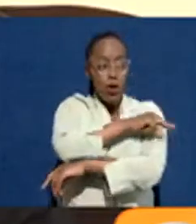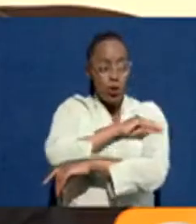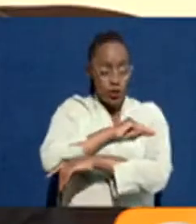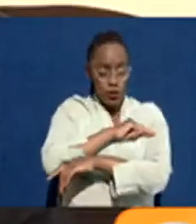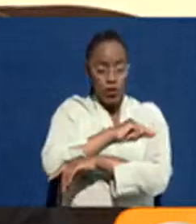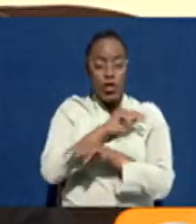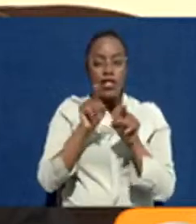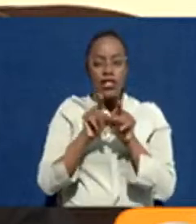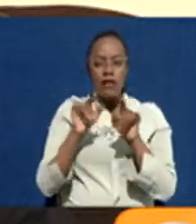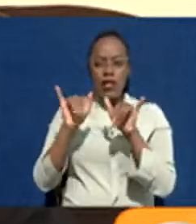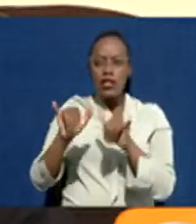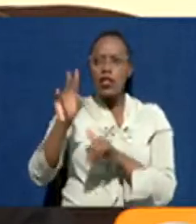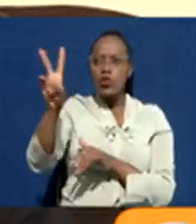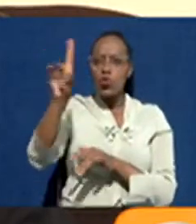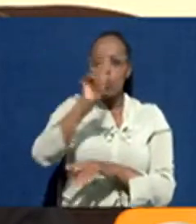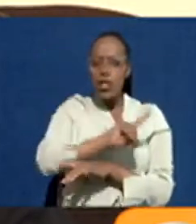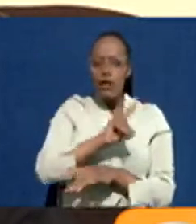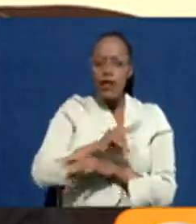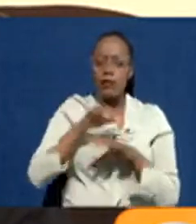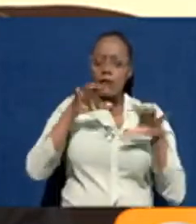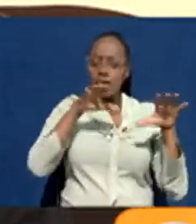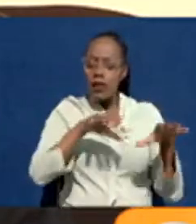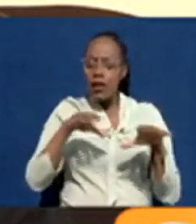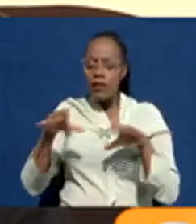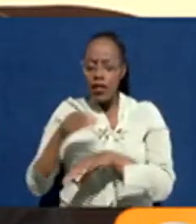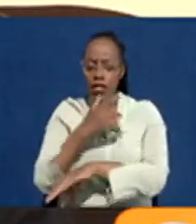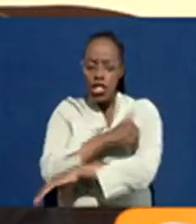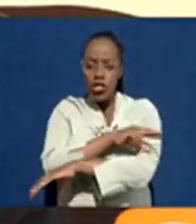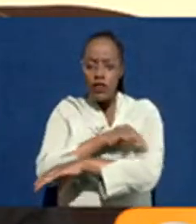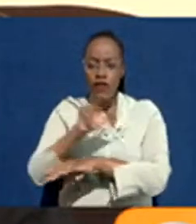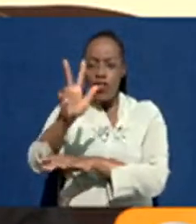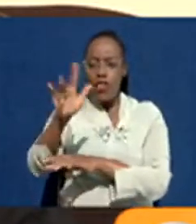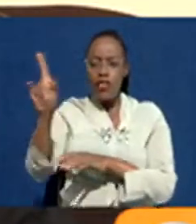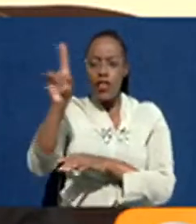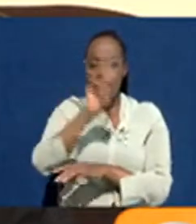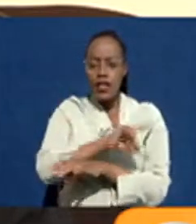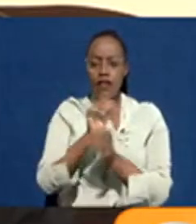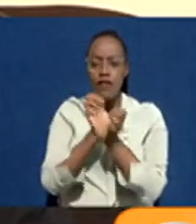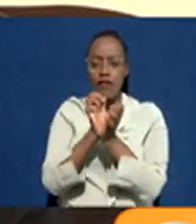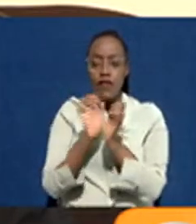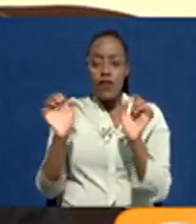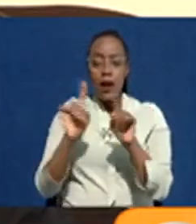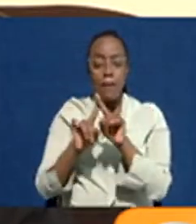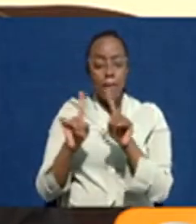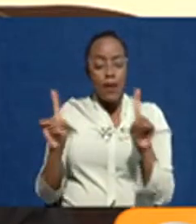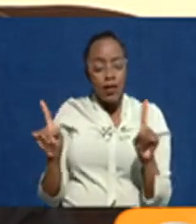spent 2 days of agony in that hospital. The third day, I was discharged, but